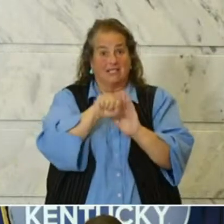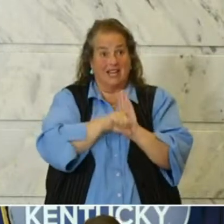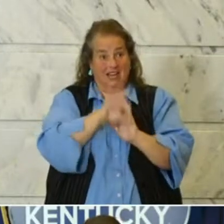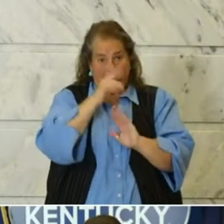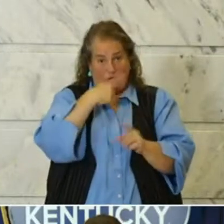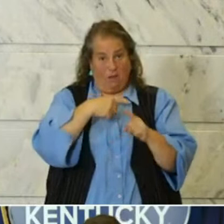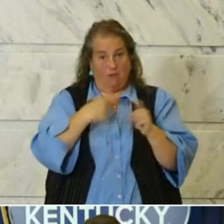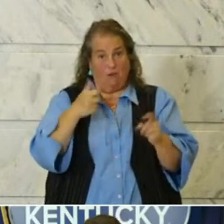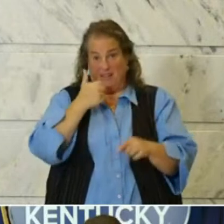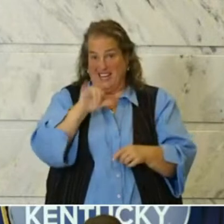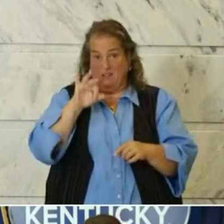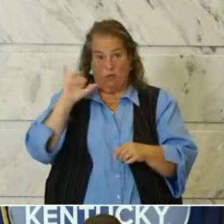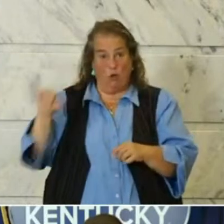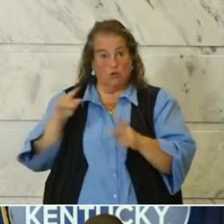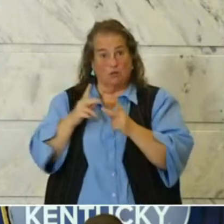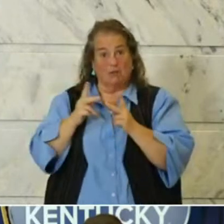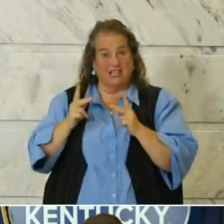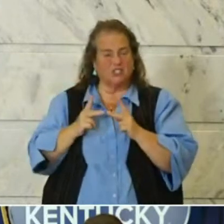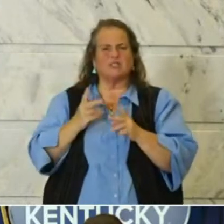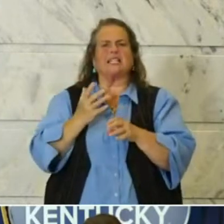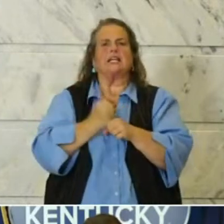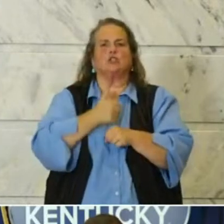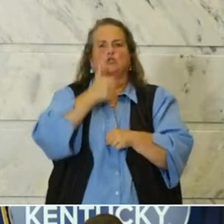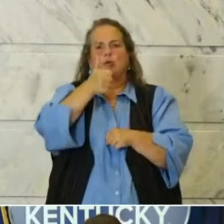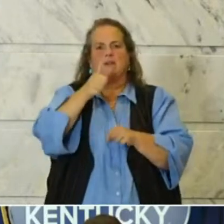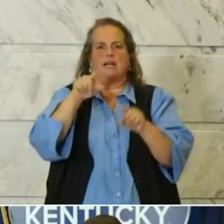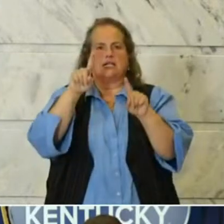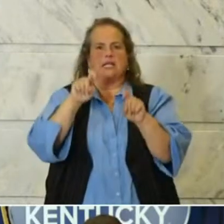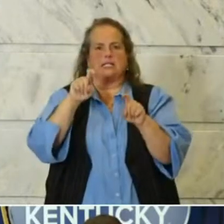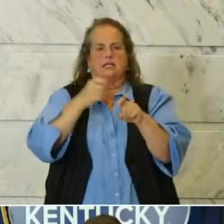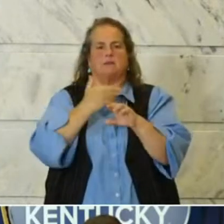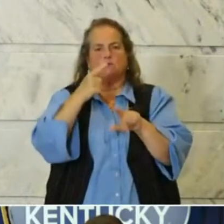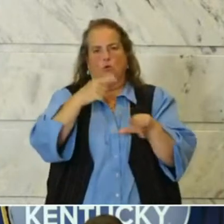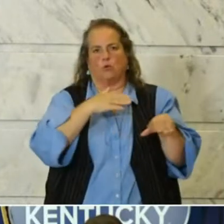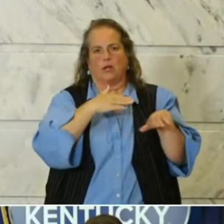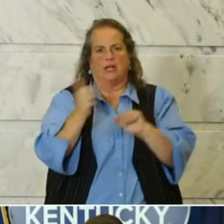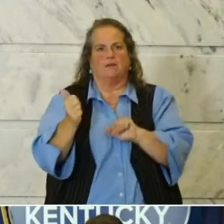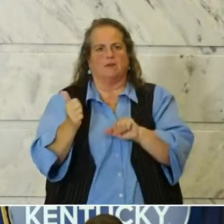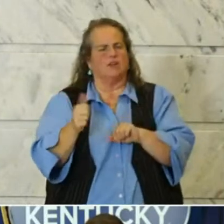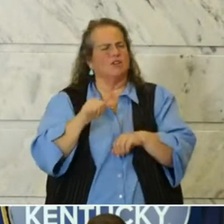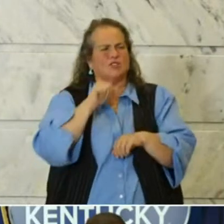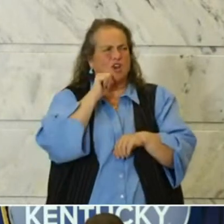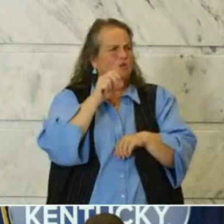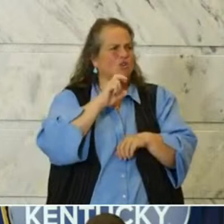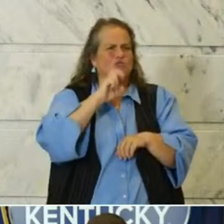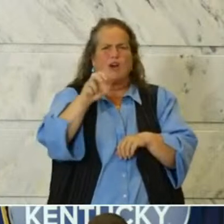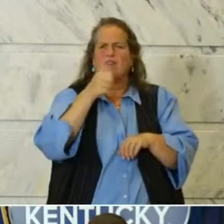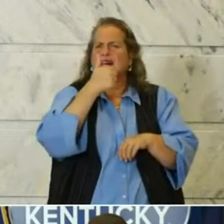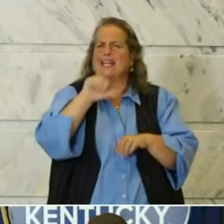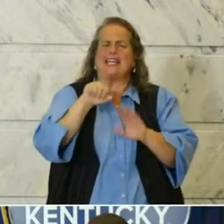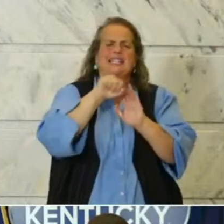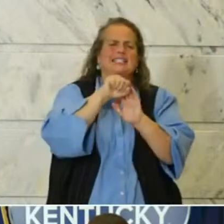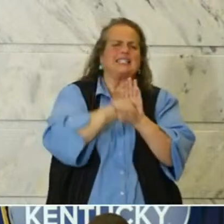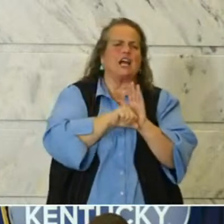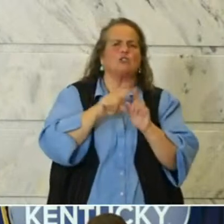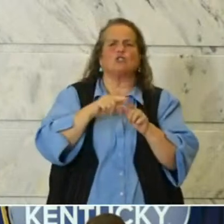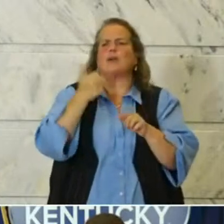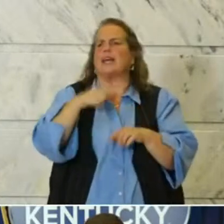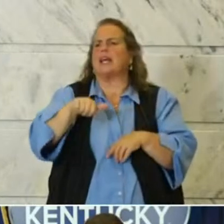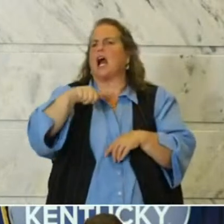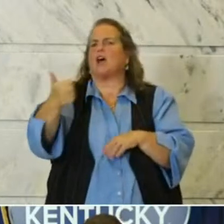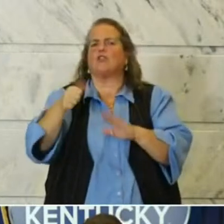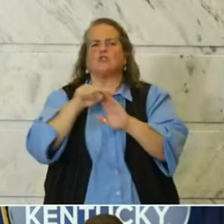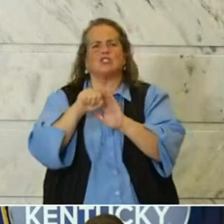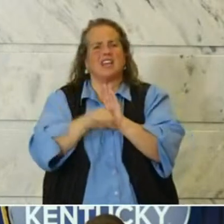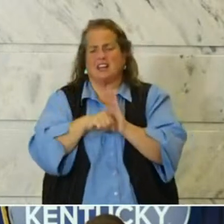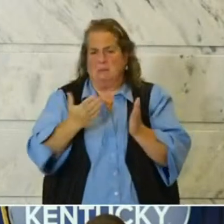places, they really need to get tested before they leave. Don't travel from any state to any other state. That doesn't have to be just here